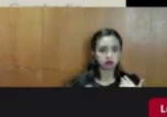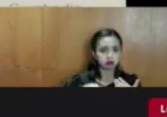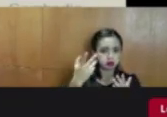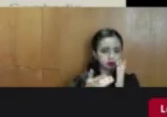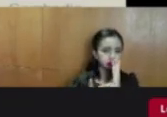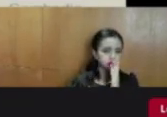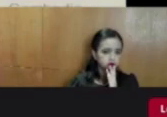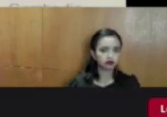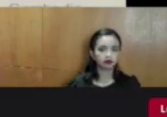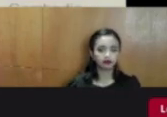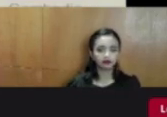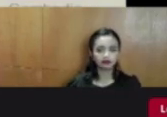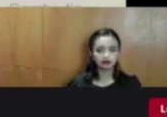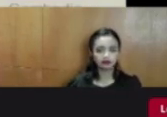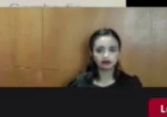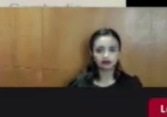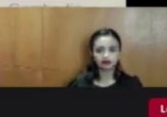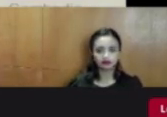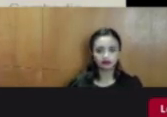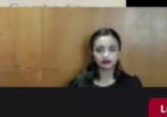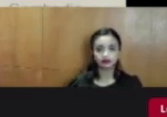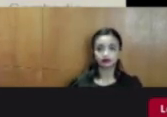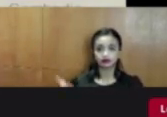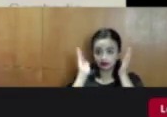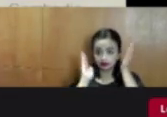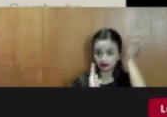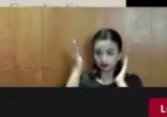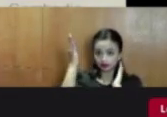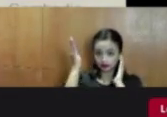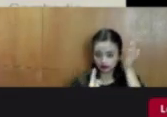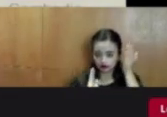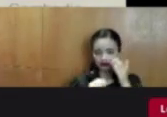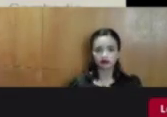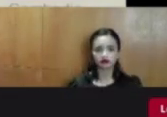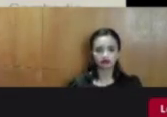So Malaysia, of course, is the heavyweight in the region,